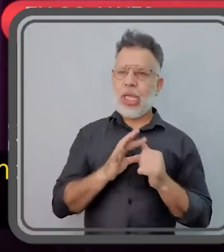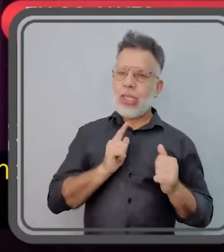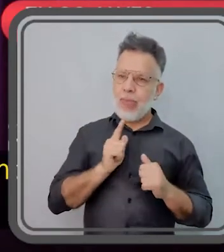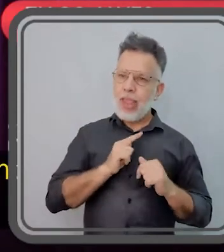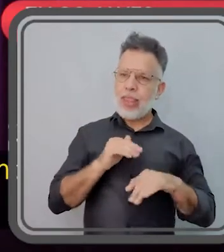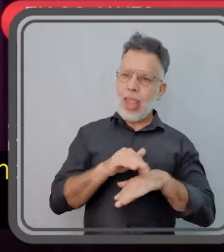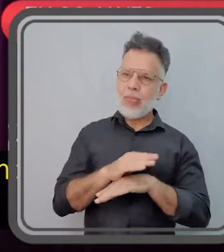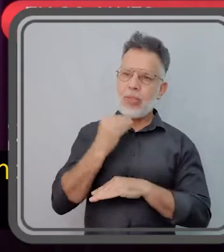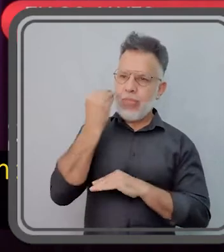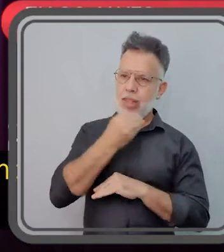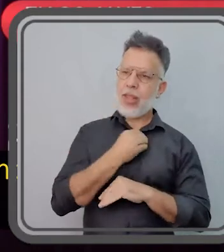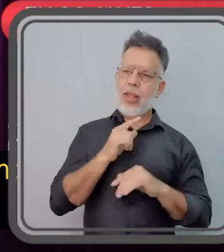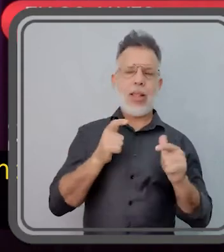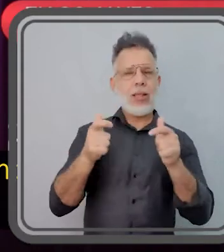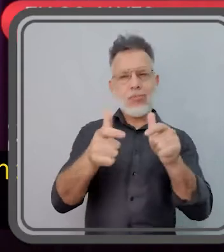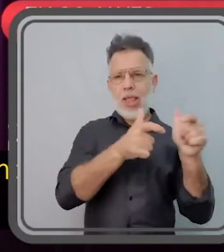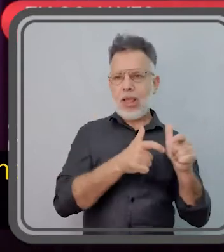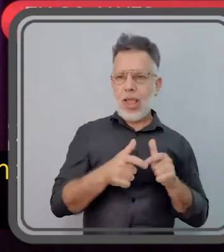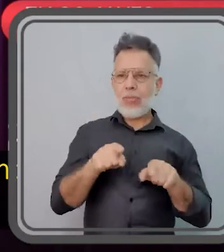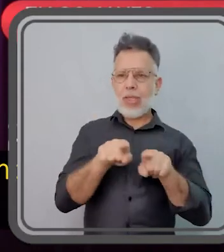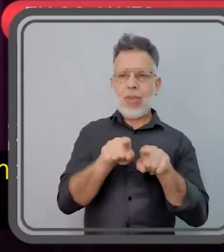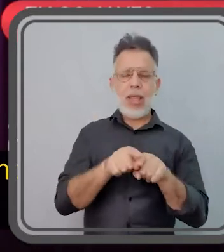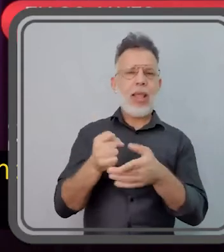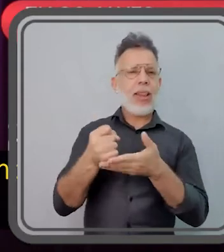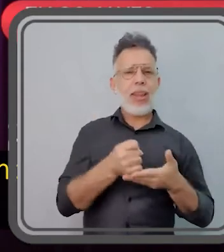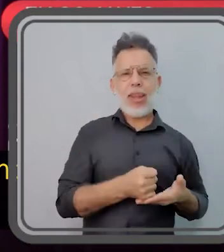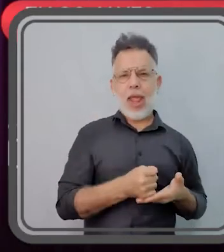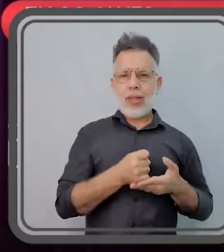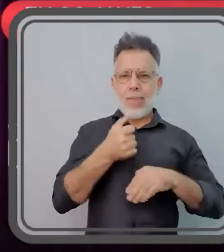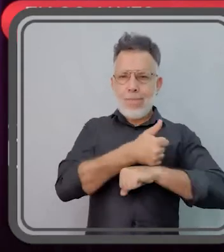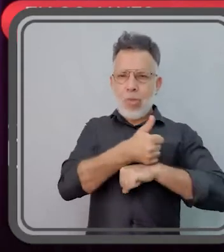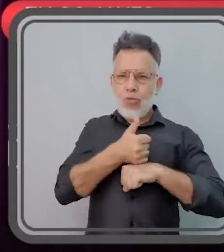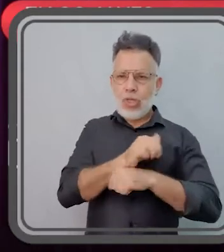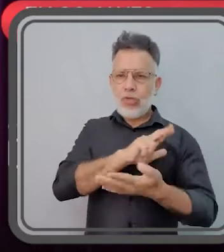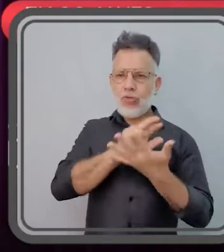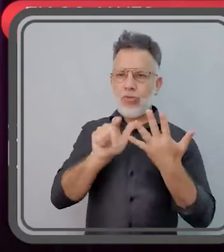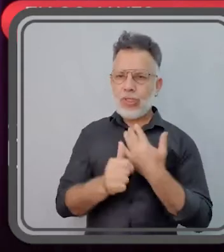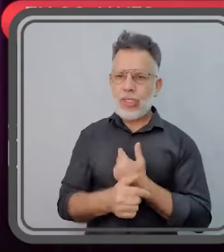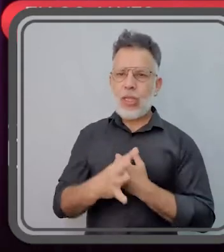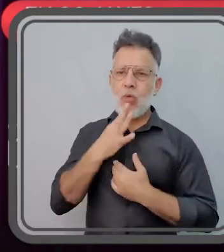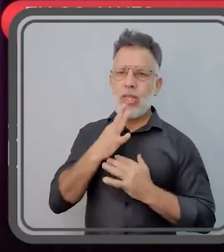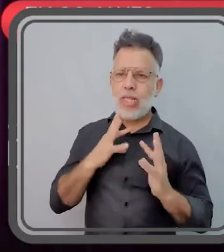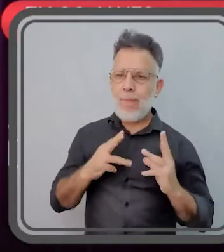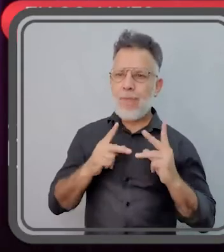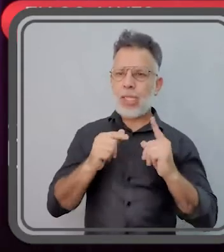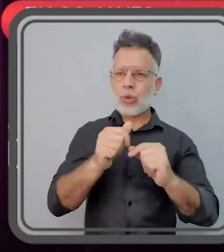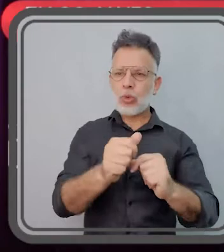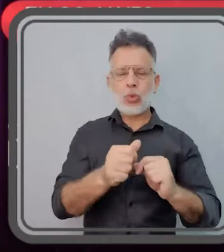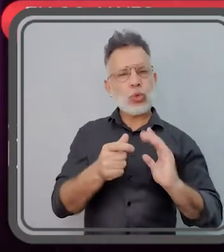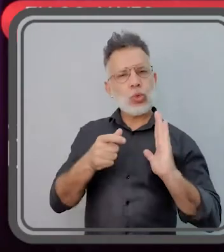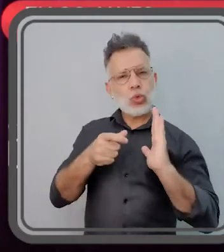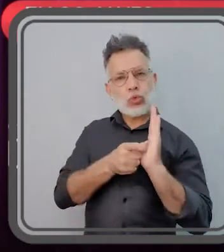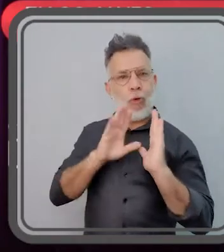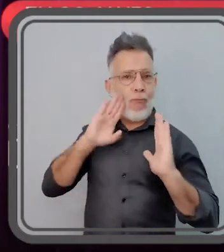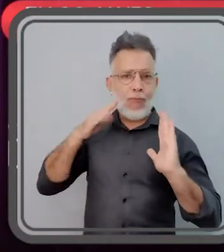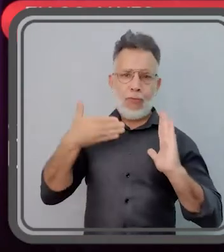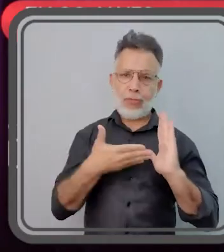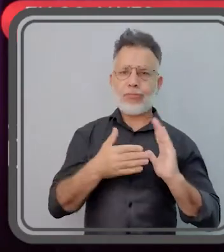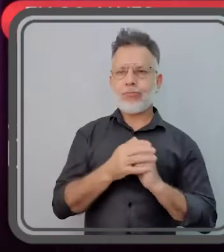have people who have experience in these fields as well, because they bring the functional knowledge which we use to then develop